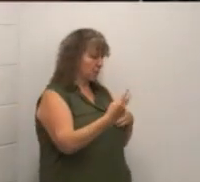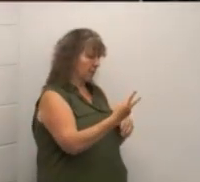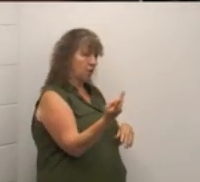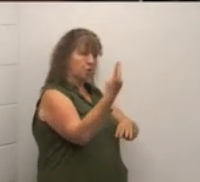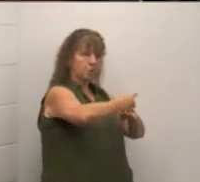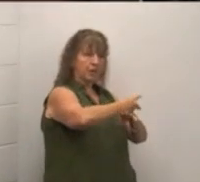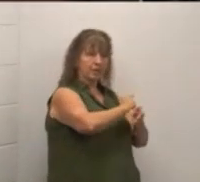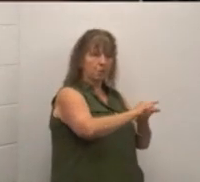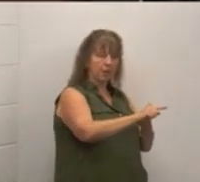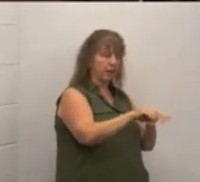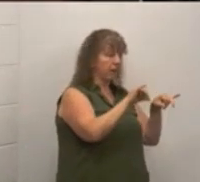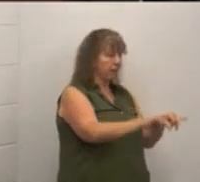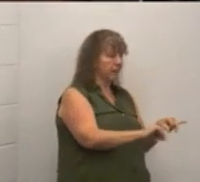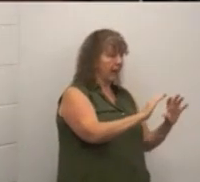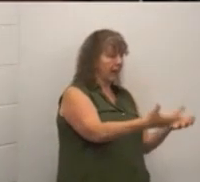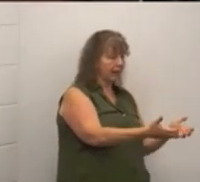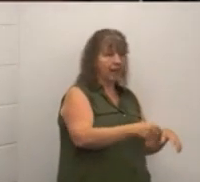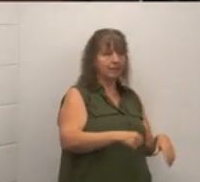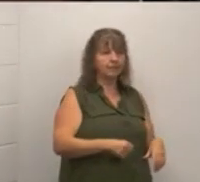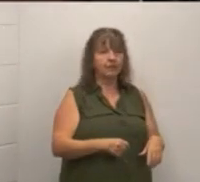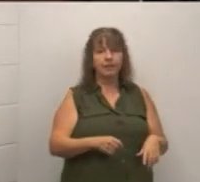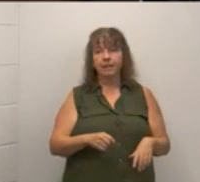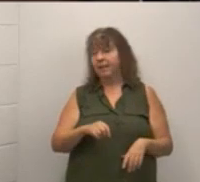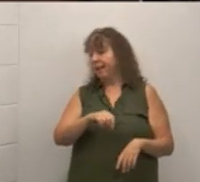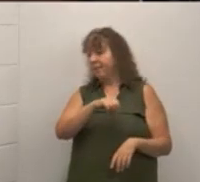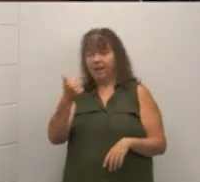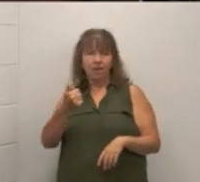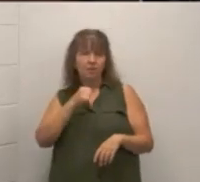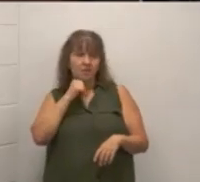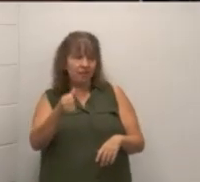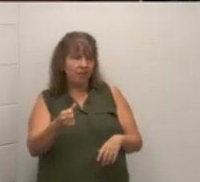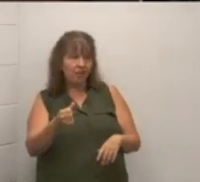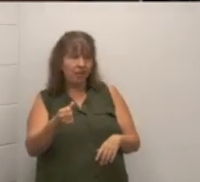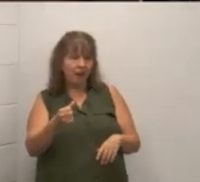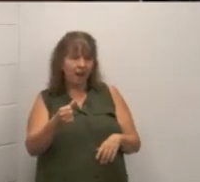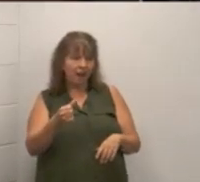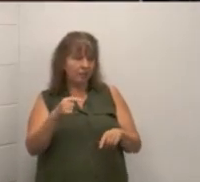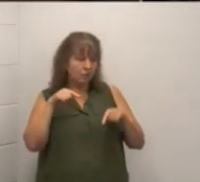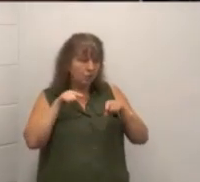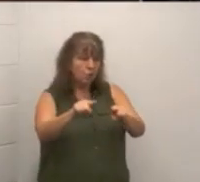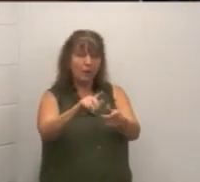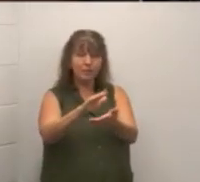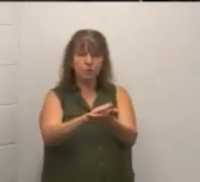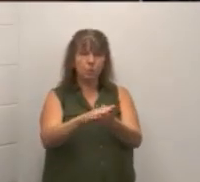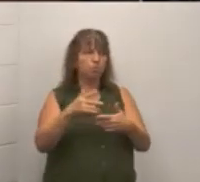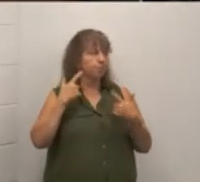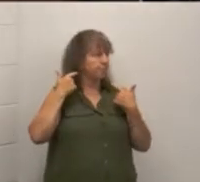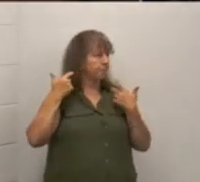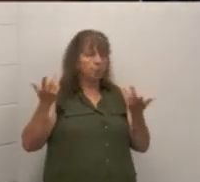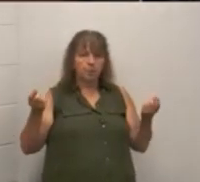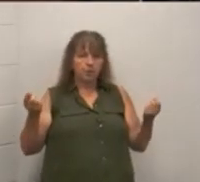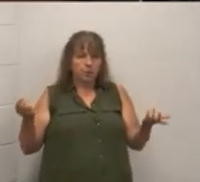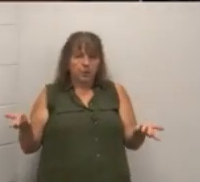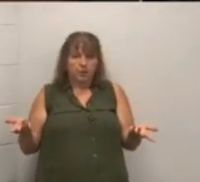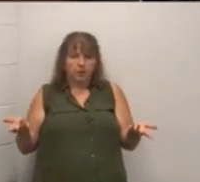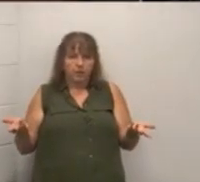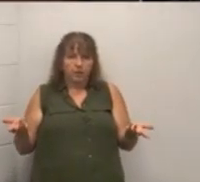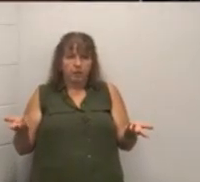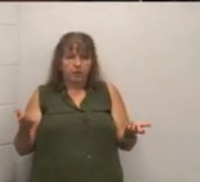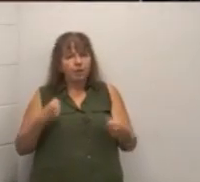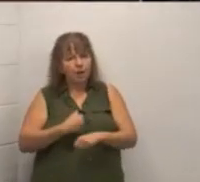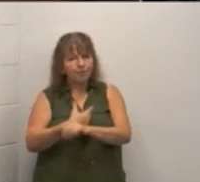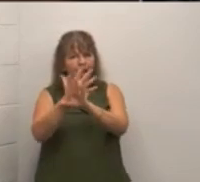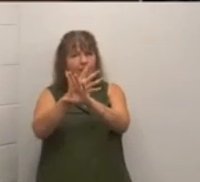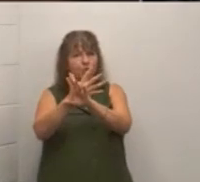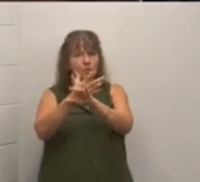in the classroom while the others who are not live stream and vice versa on the other days. I